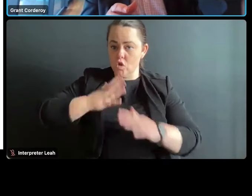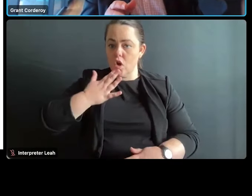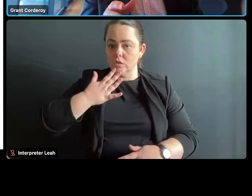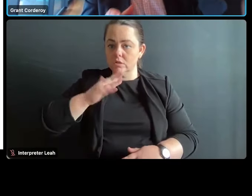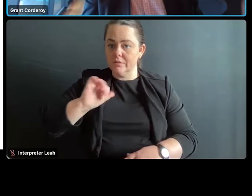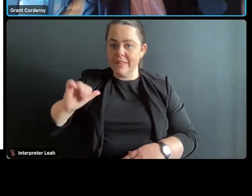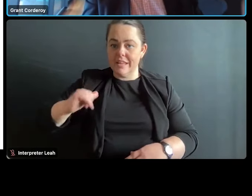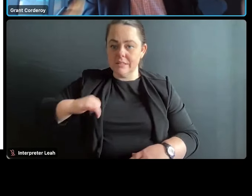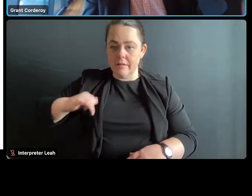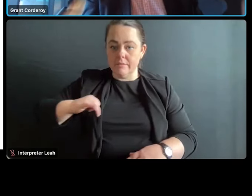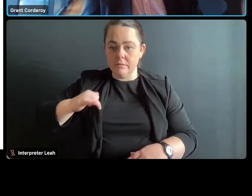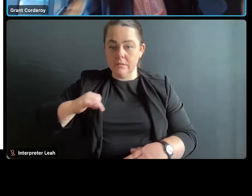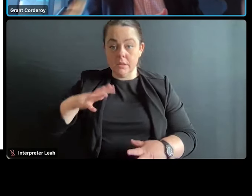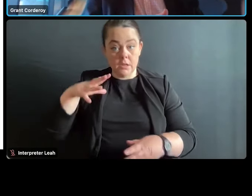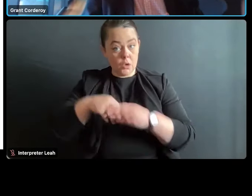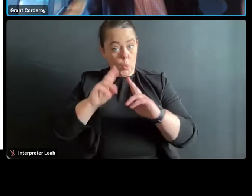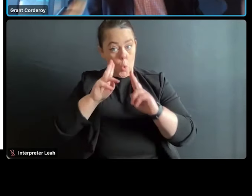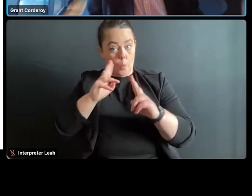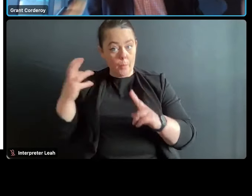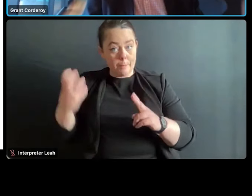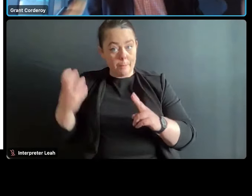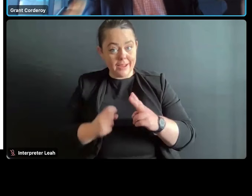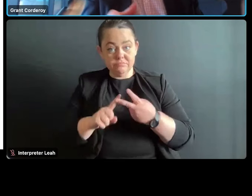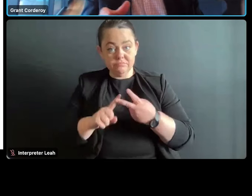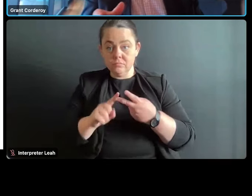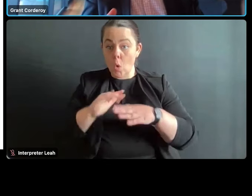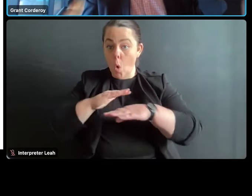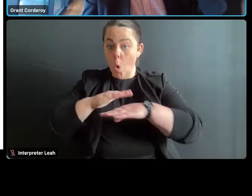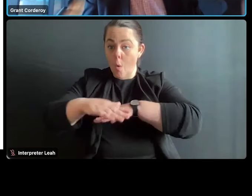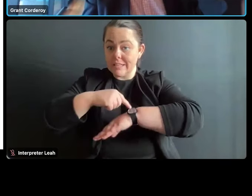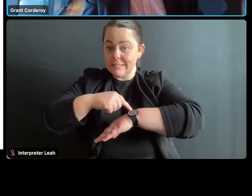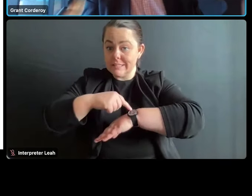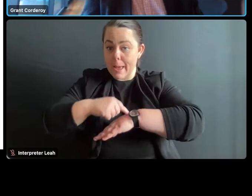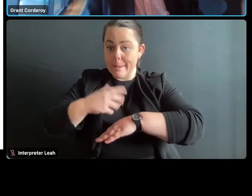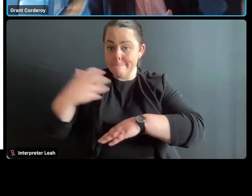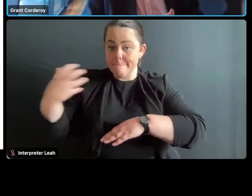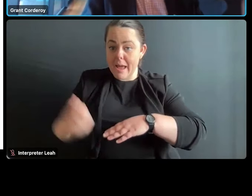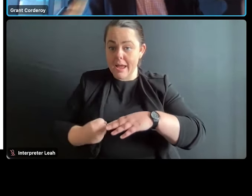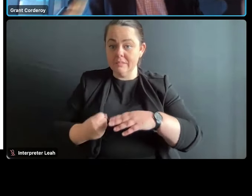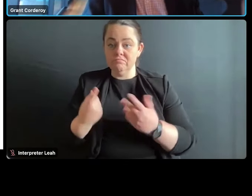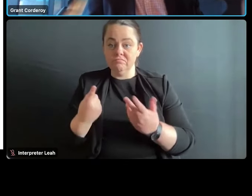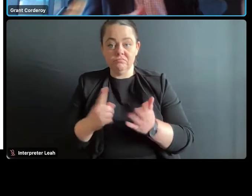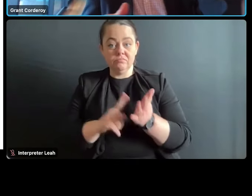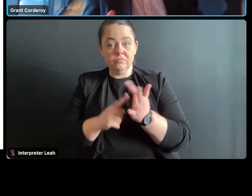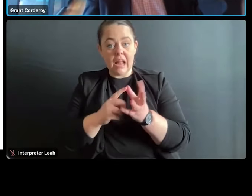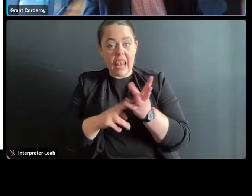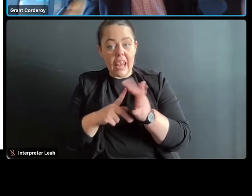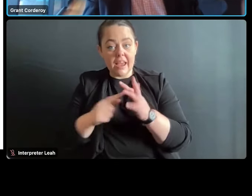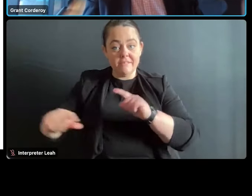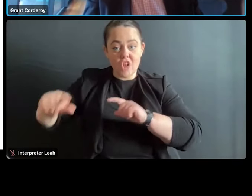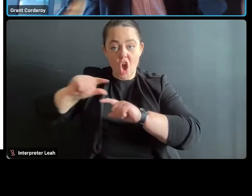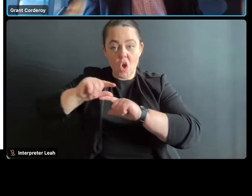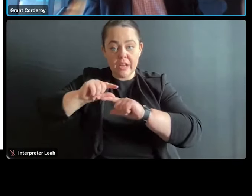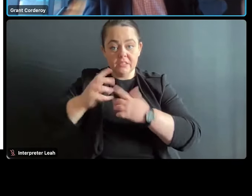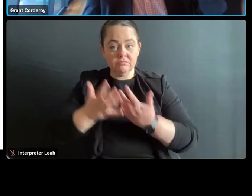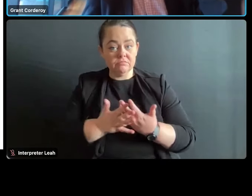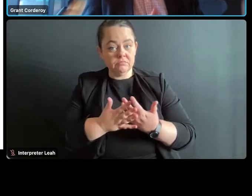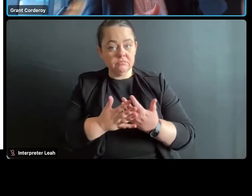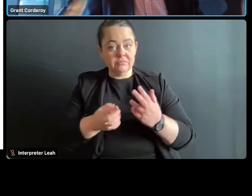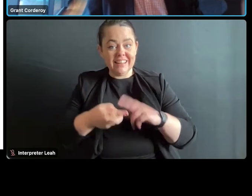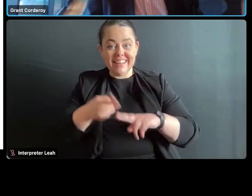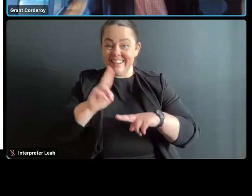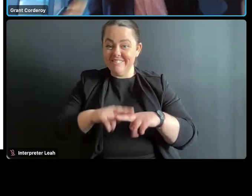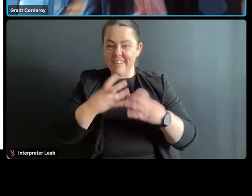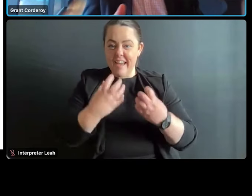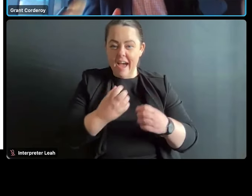words, it includes their normal pay, any overtime pay, their leave loadings, RDOs, sick type pay,